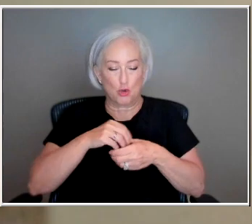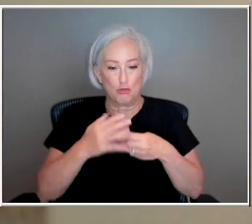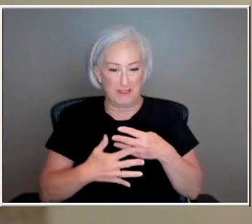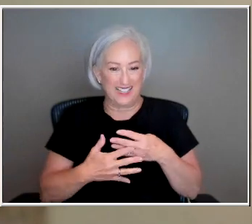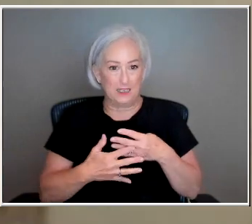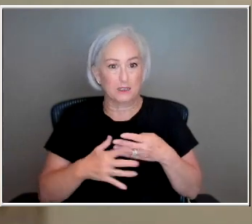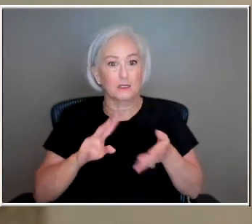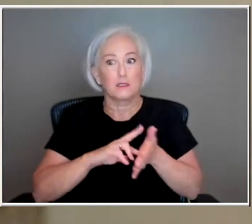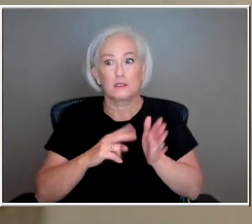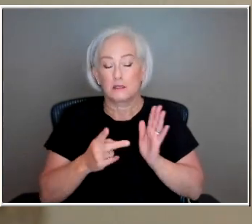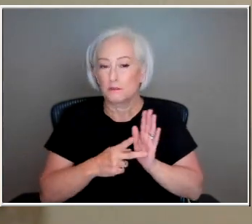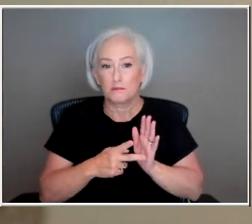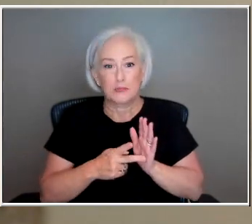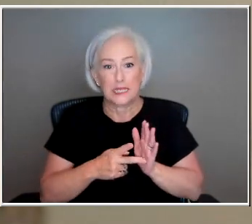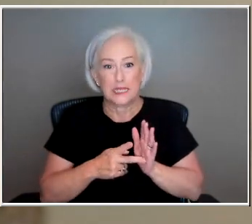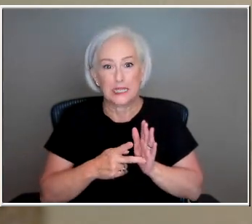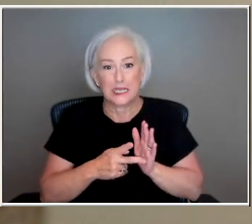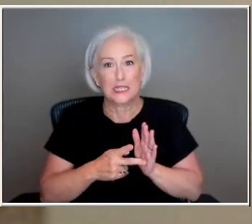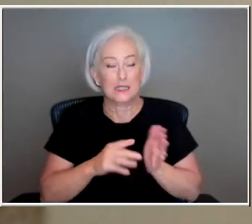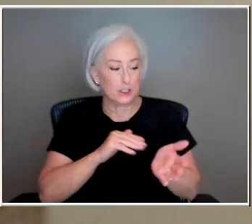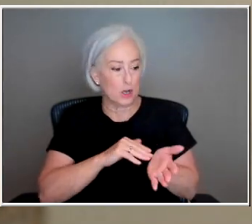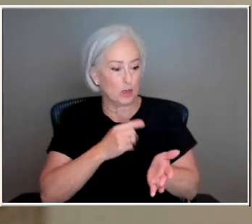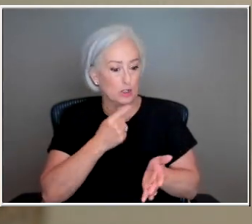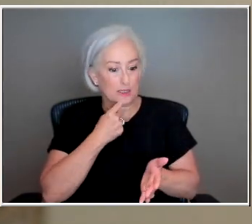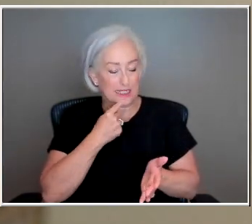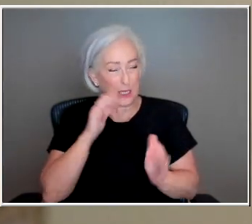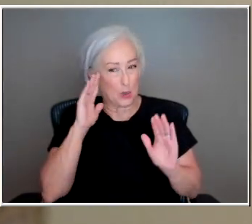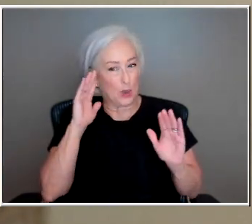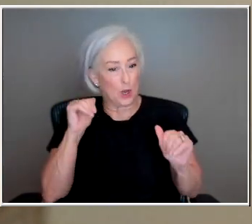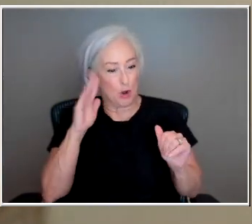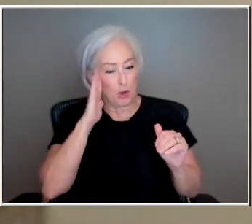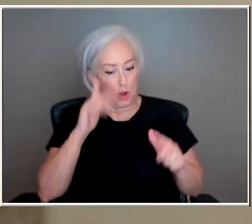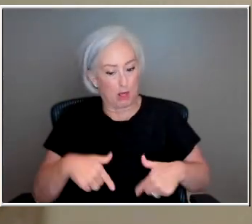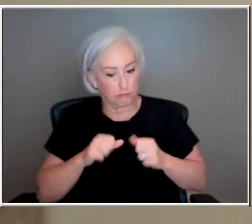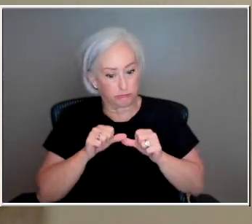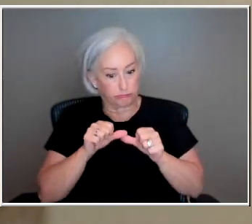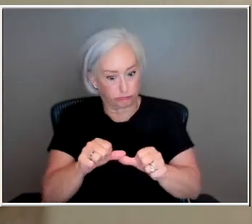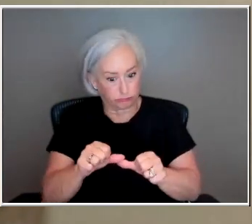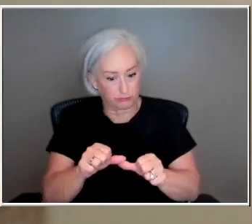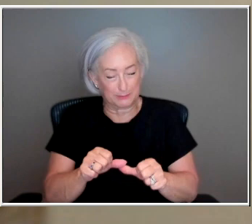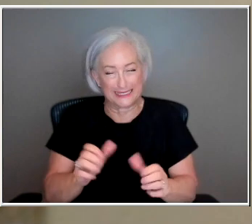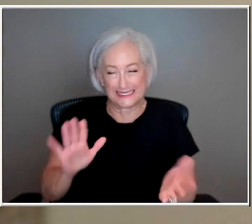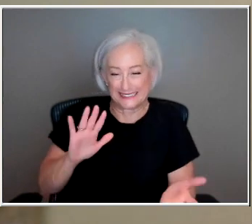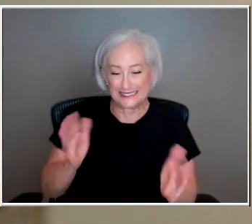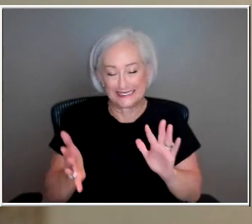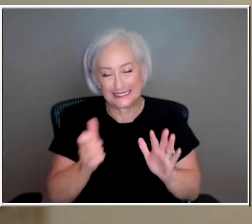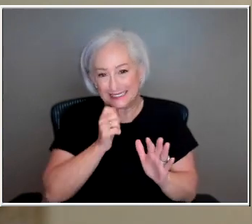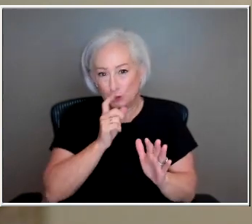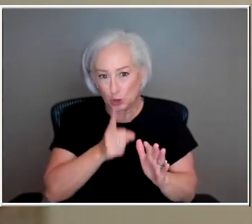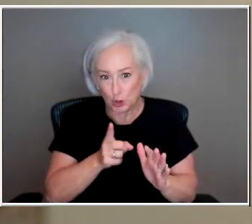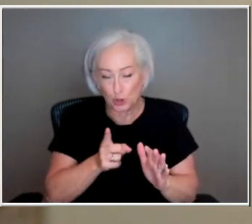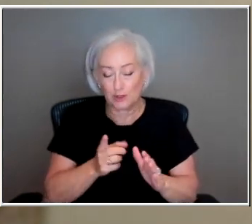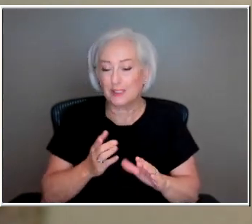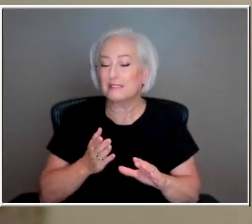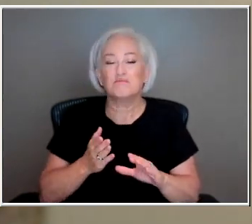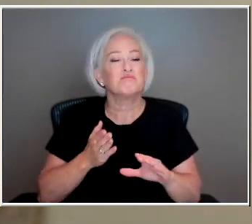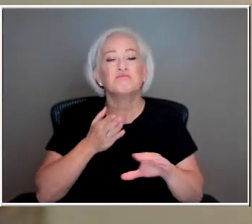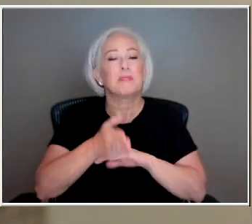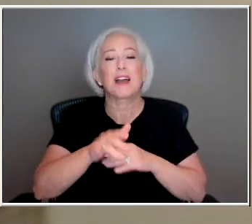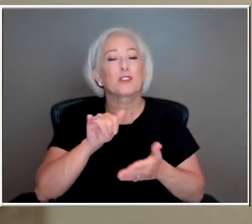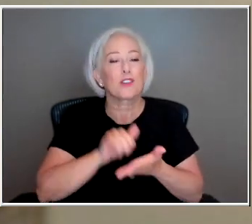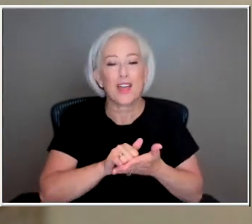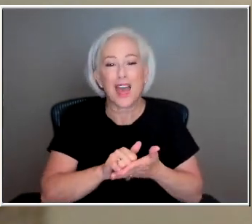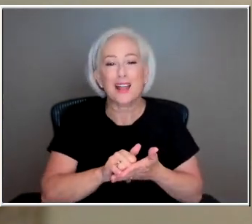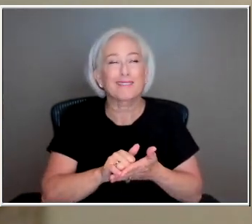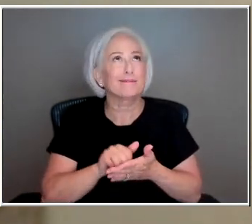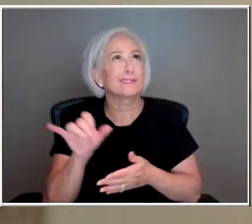back from this, but we're not sure. So that was definitely the most traumatic time. But once we got past that, and we were into like maybe day 5 or so,